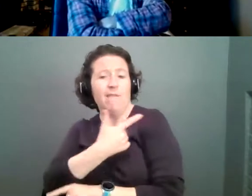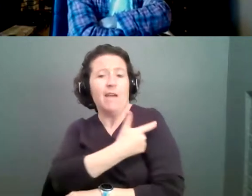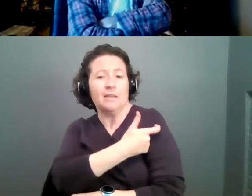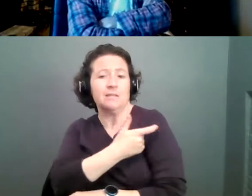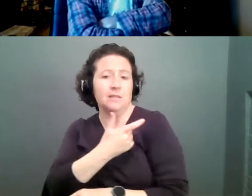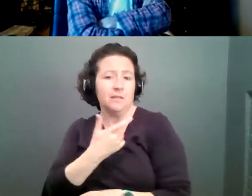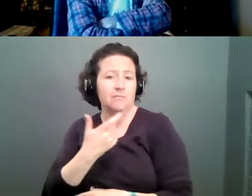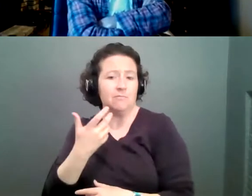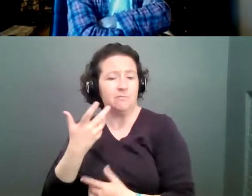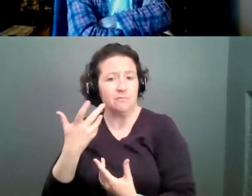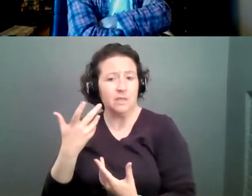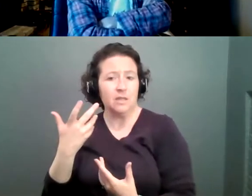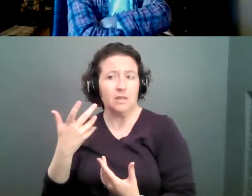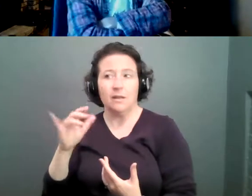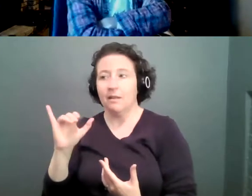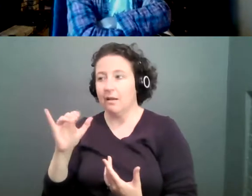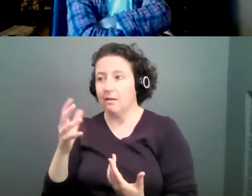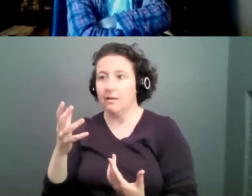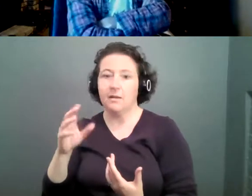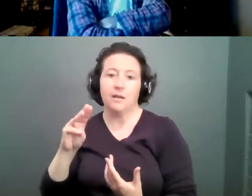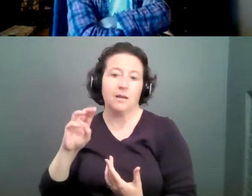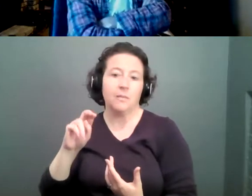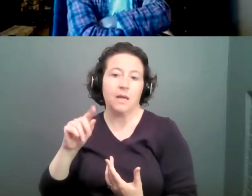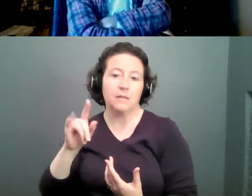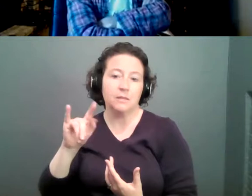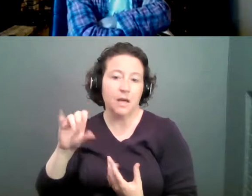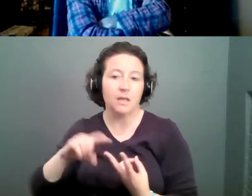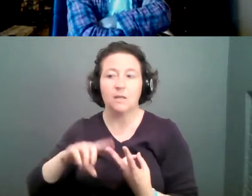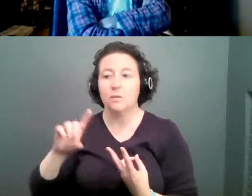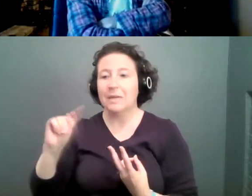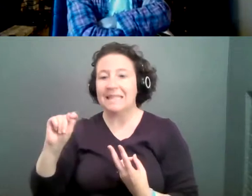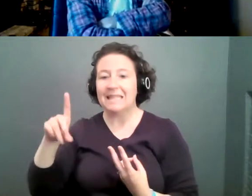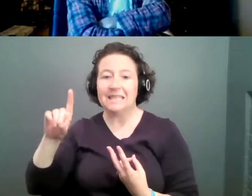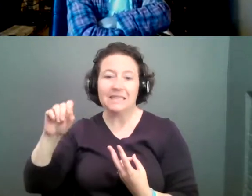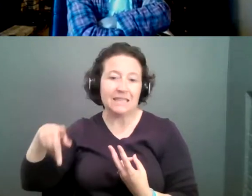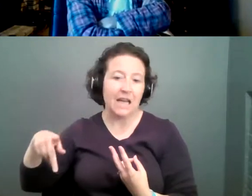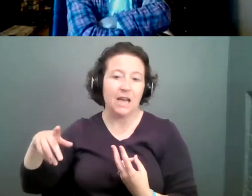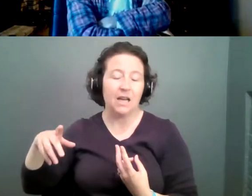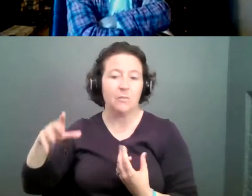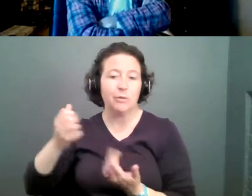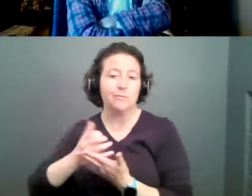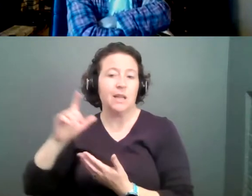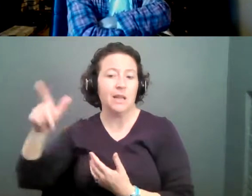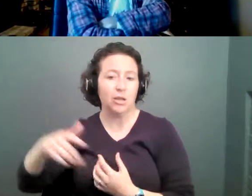their children into the clinic for, such as meningitis or a Tdap vaccine that they could be getting later on?